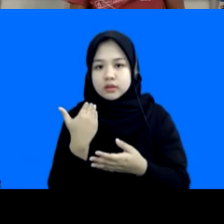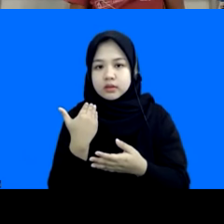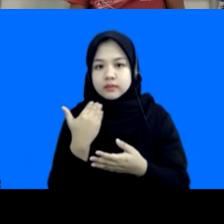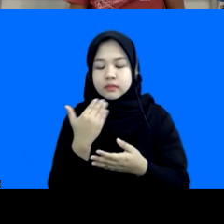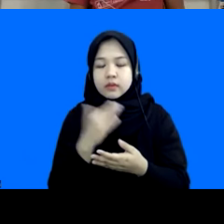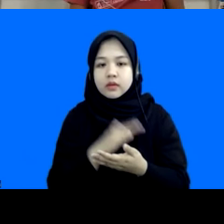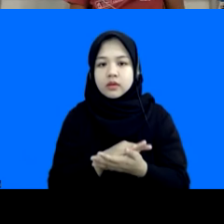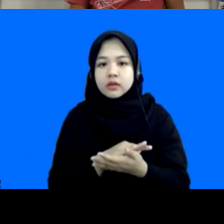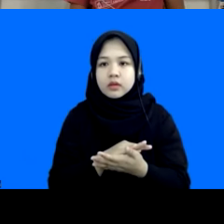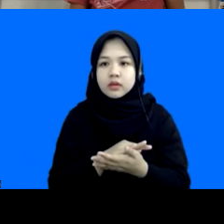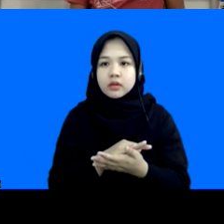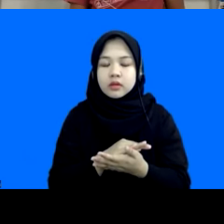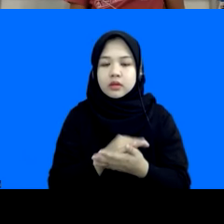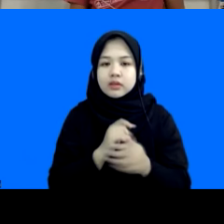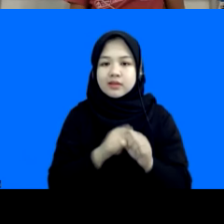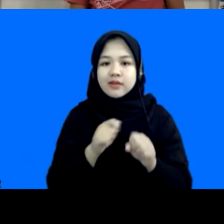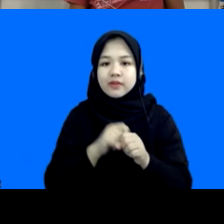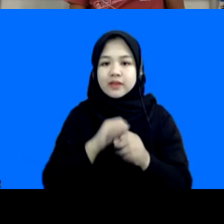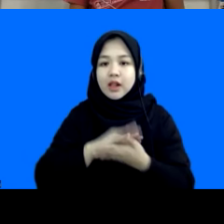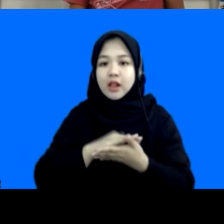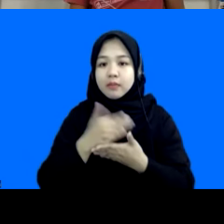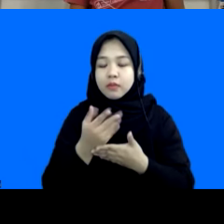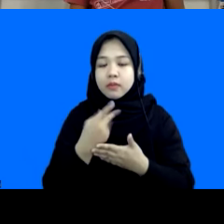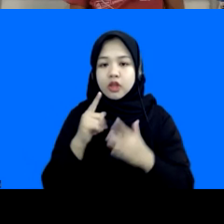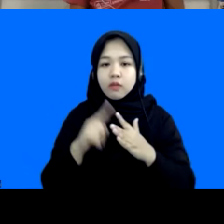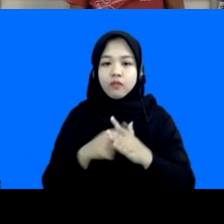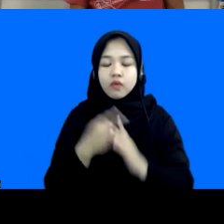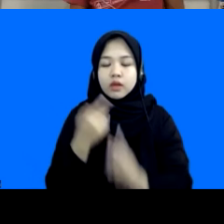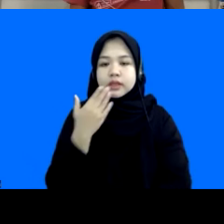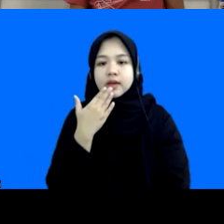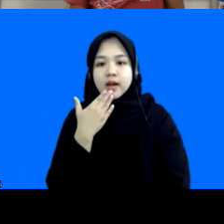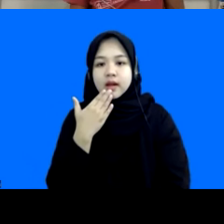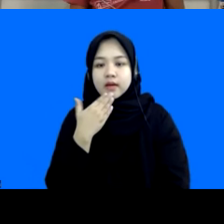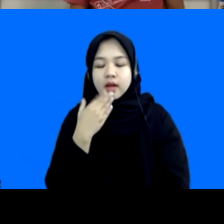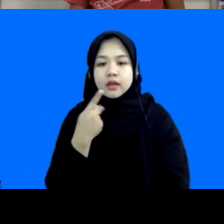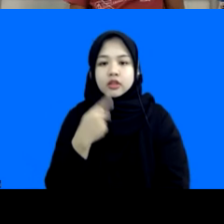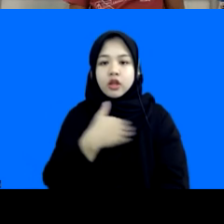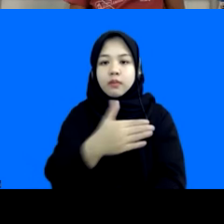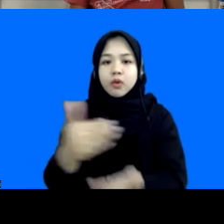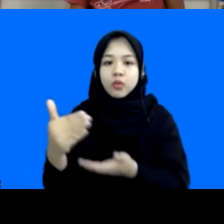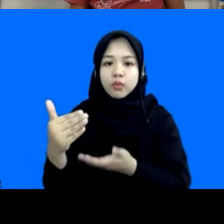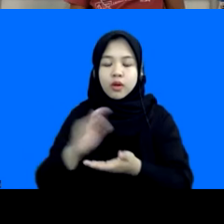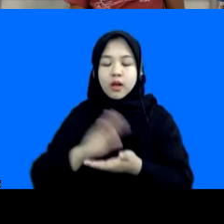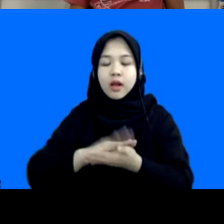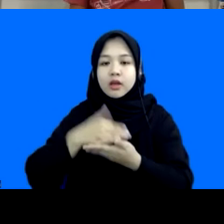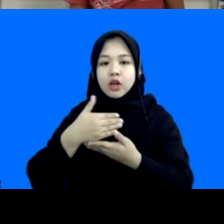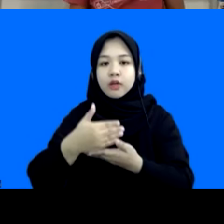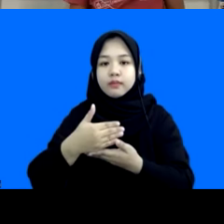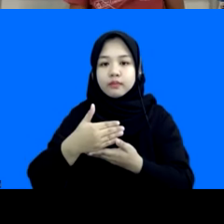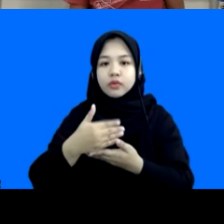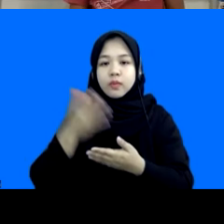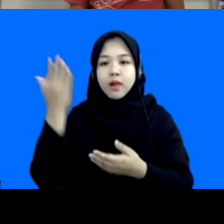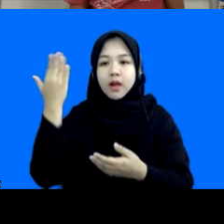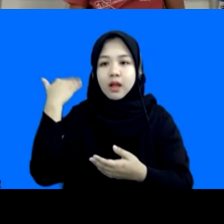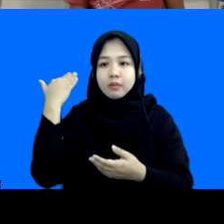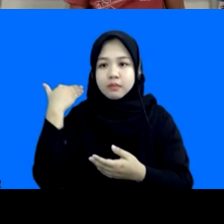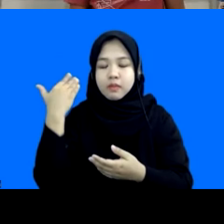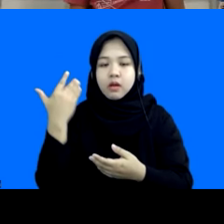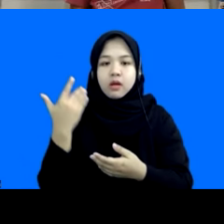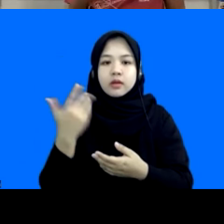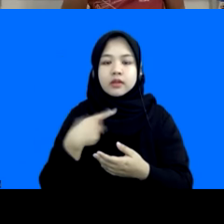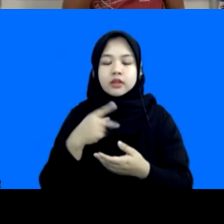idea at the start of COVID. We collect the laptops that need from people to donate, who donated it to them. We refurbish them and